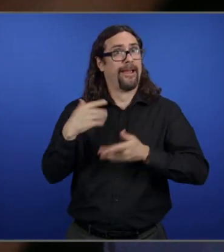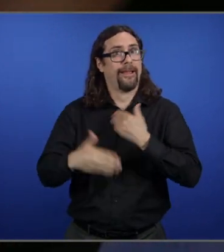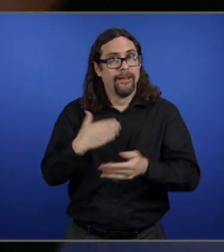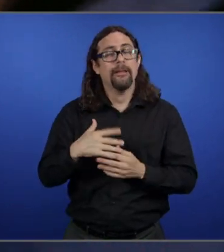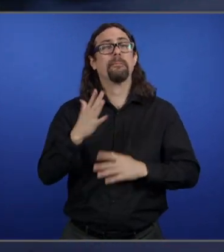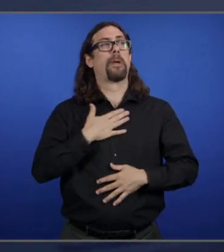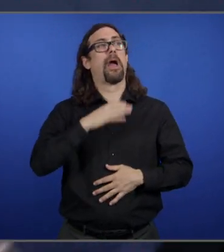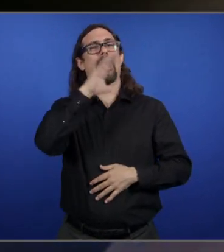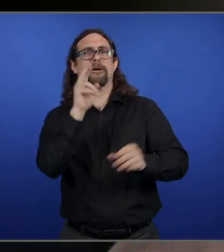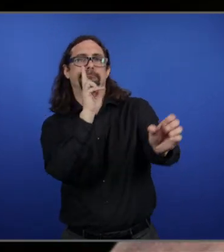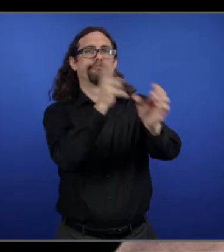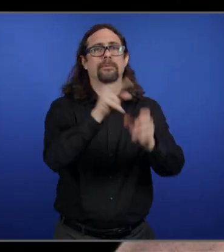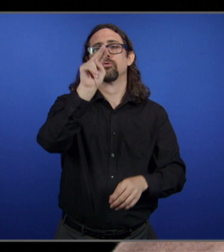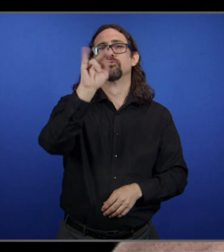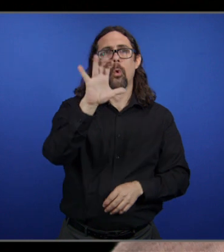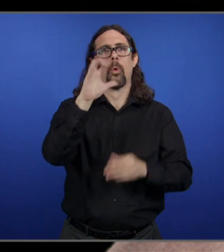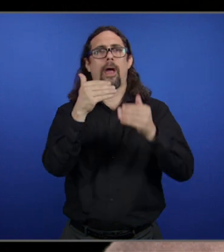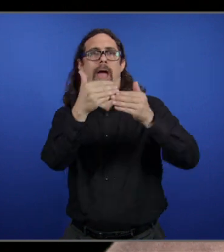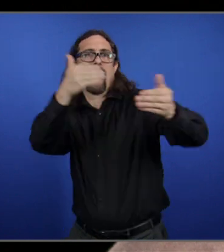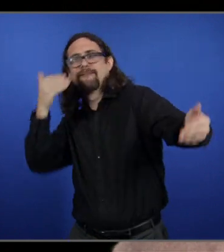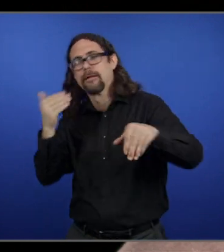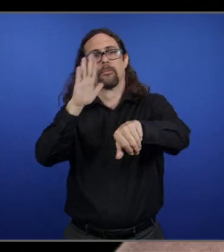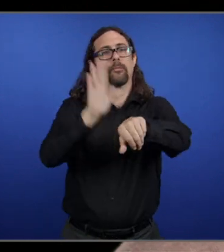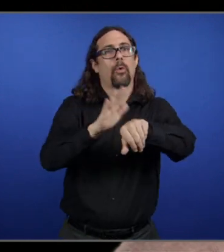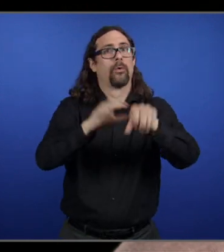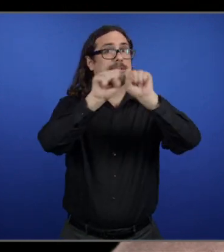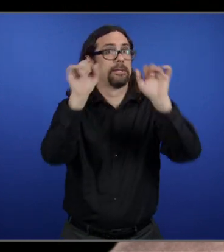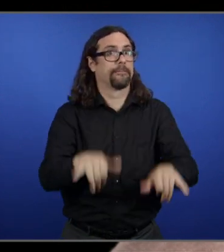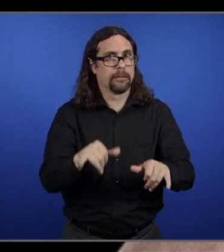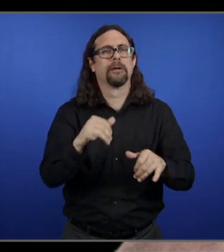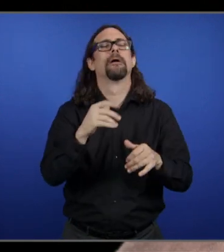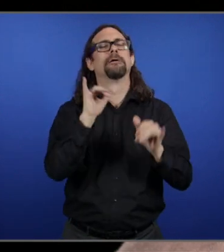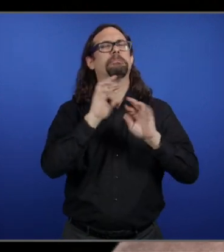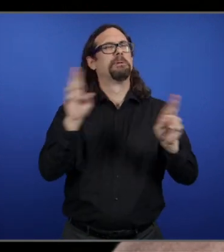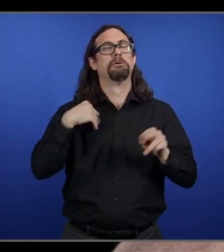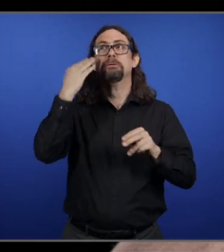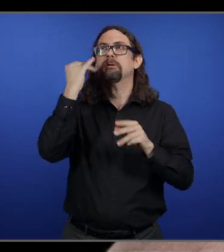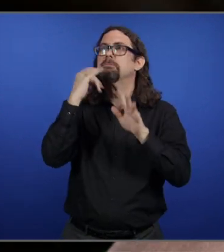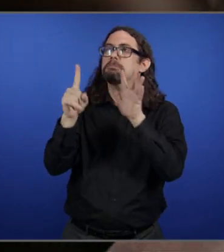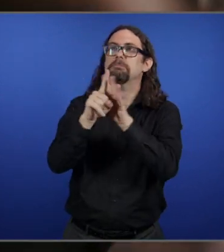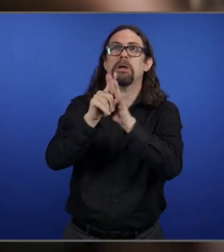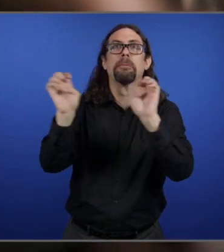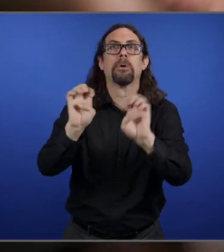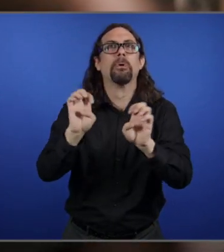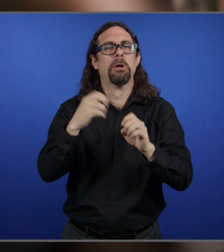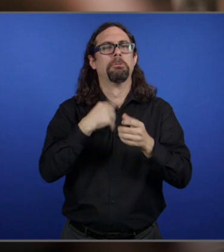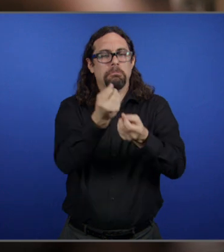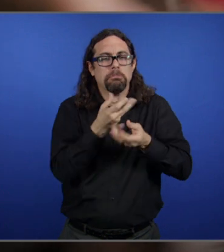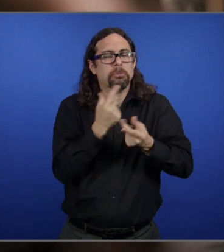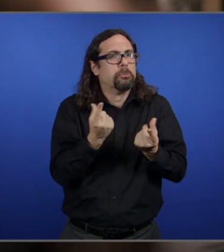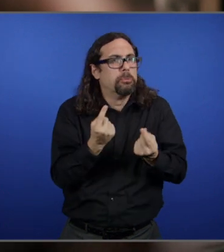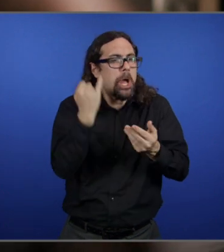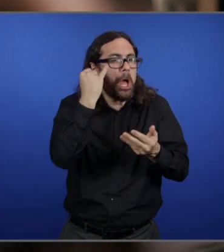for the NYC Advanced Warning System, so I get tips about how to help clients in an emergency. We